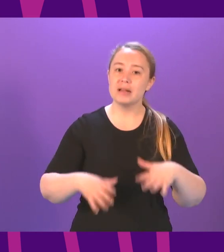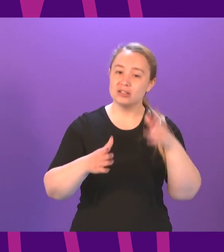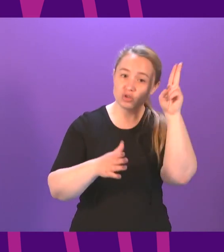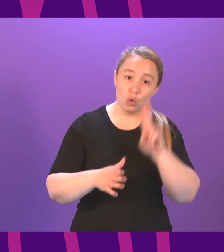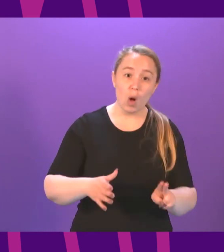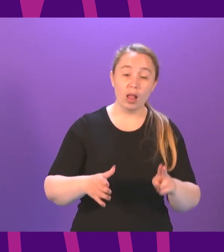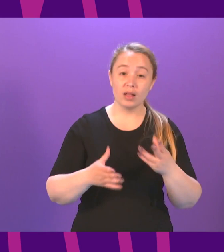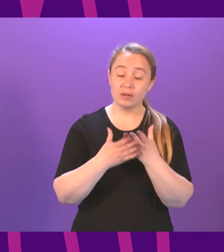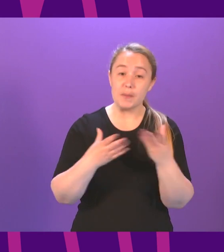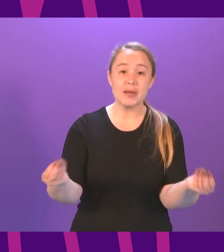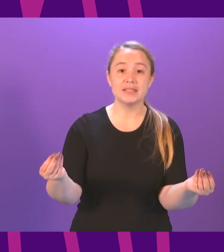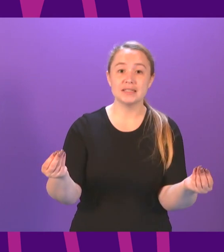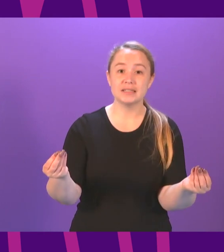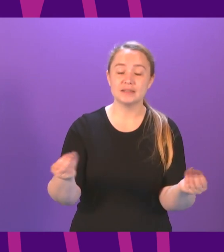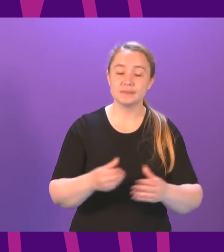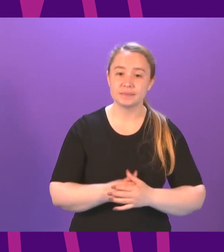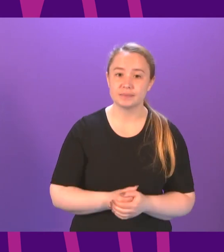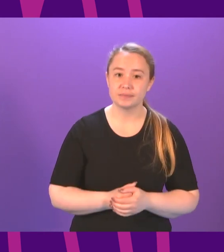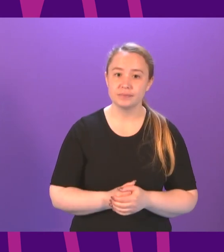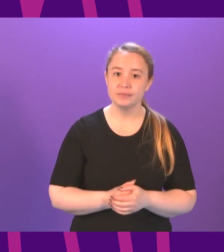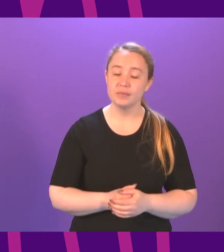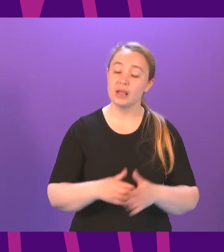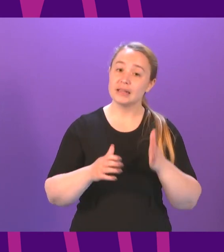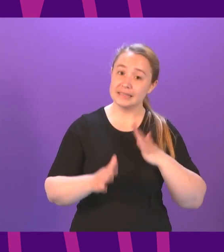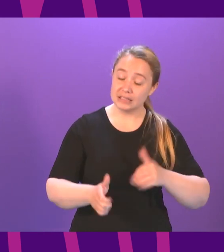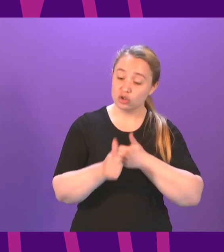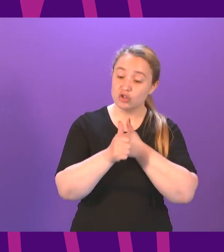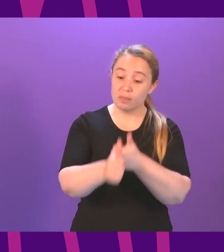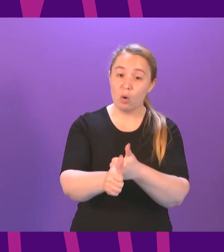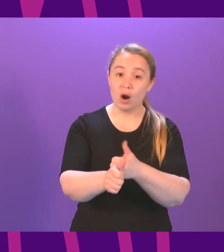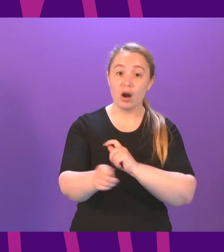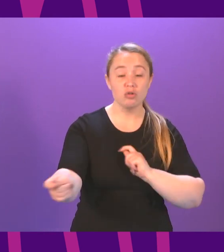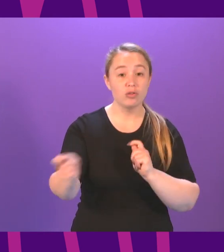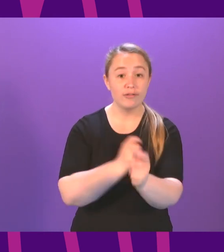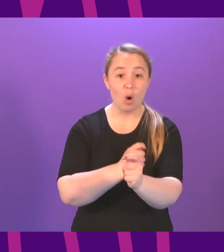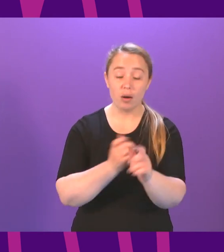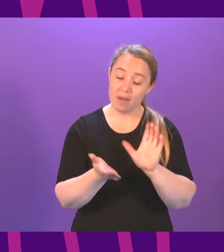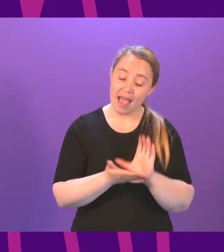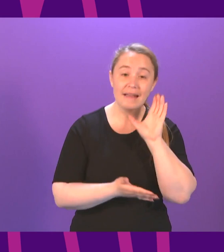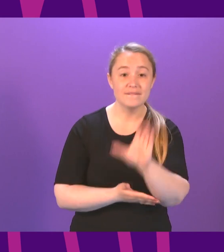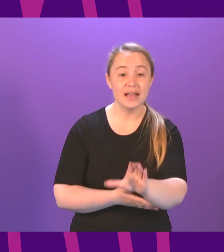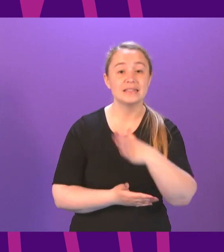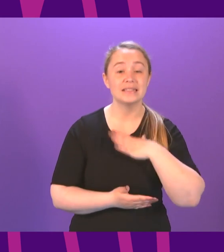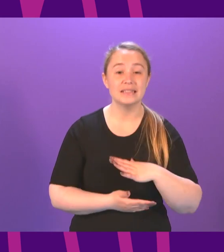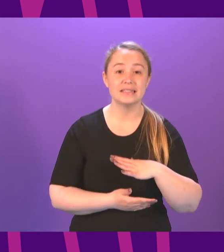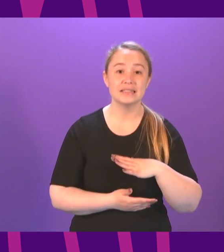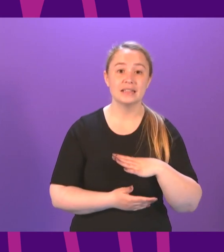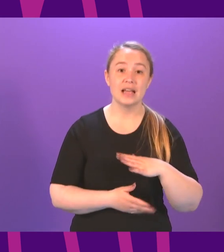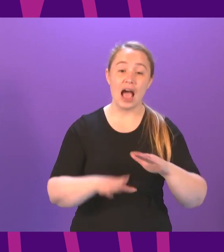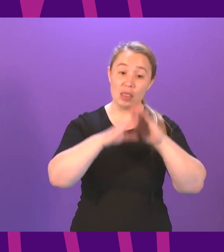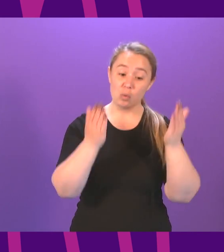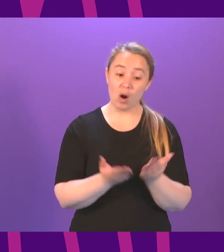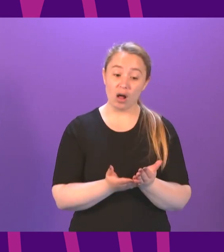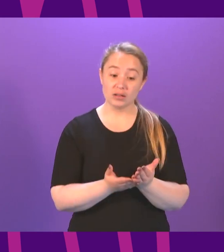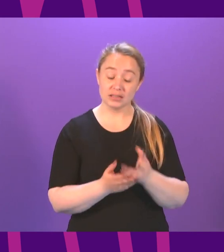care systems, battered but not broken, need support, reform and investment. And in just months, the eyes of the world will be on